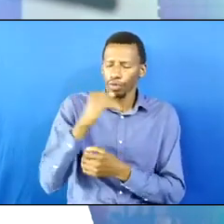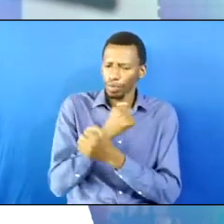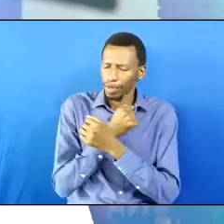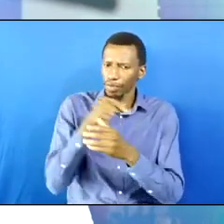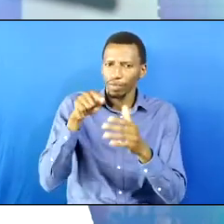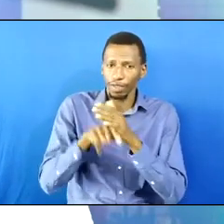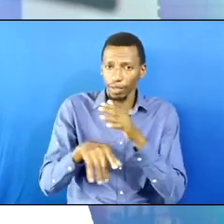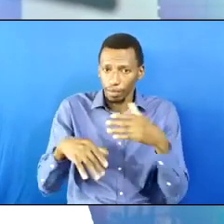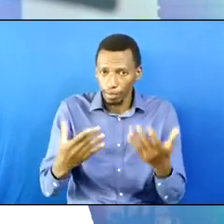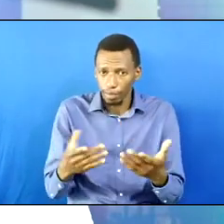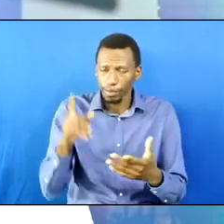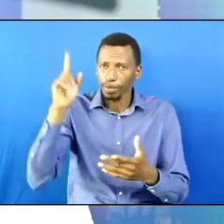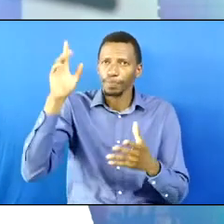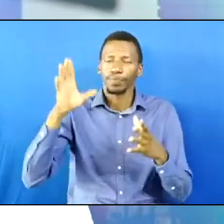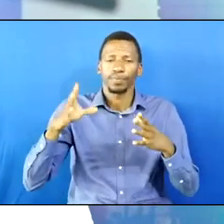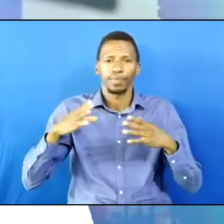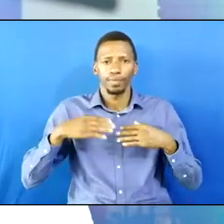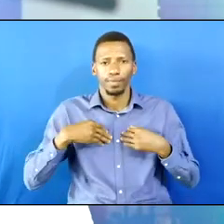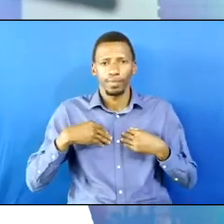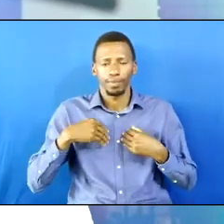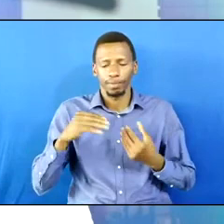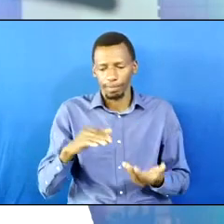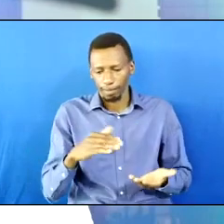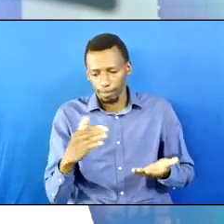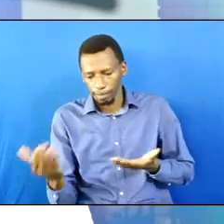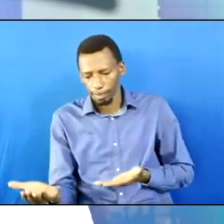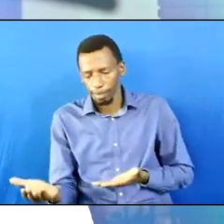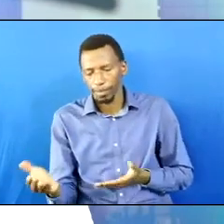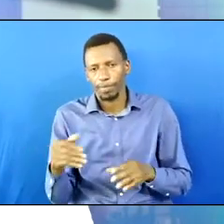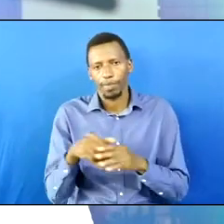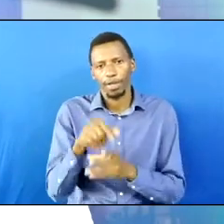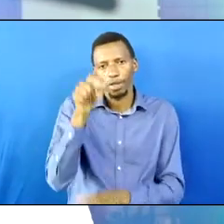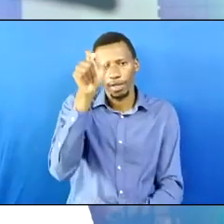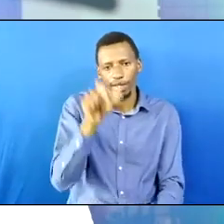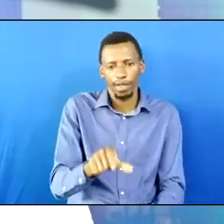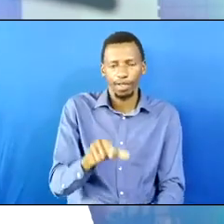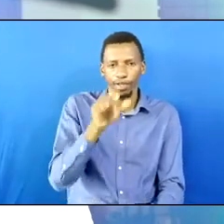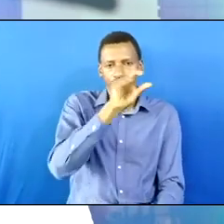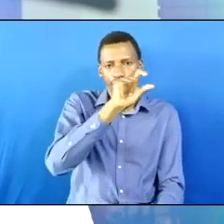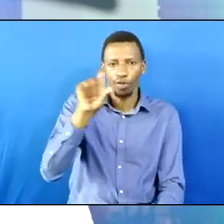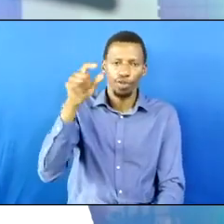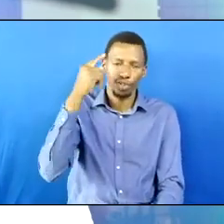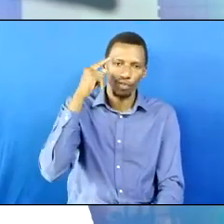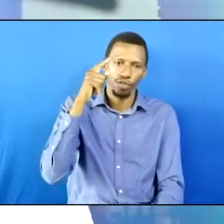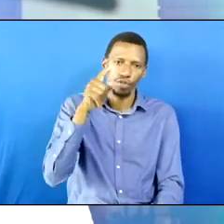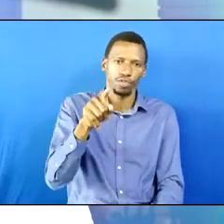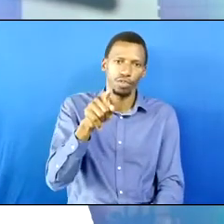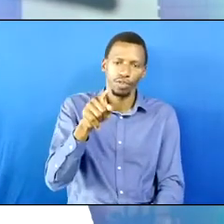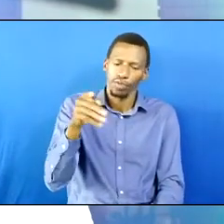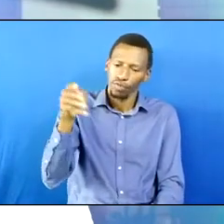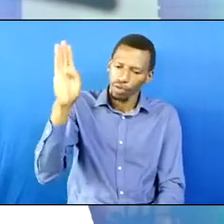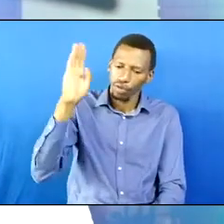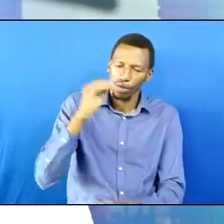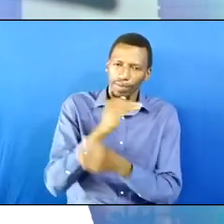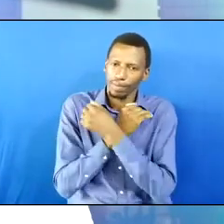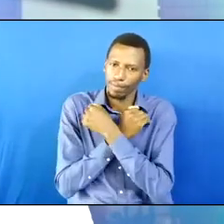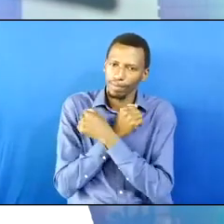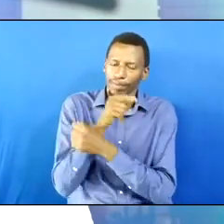to die on the cross for you. He loves you so